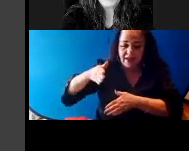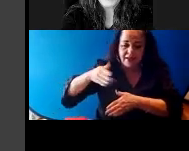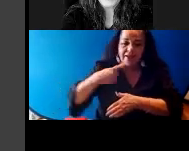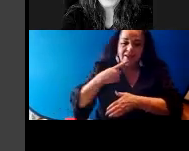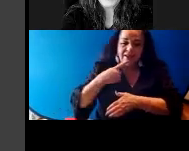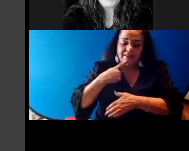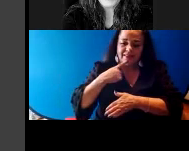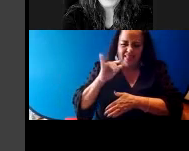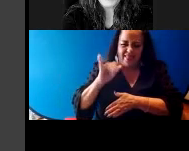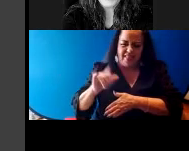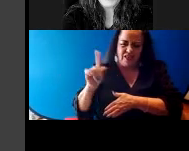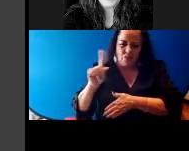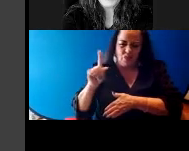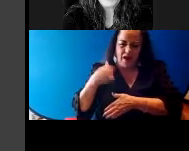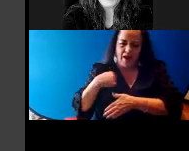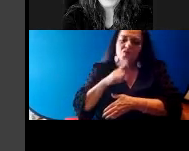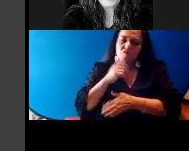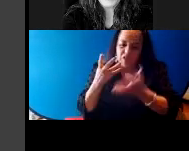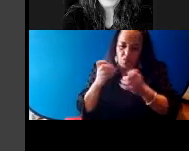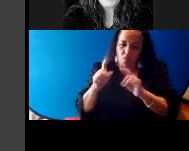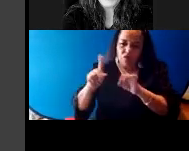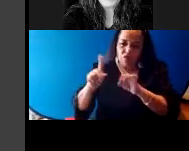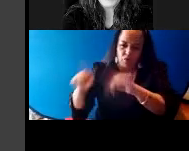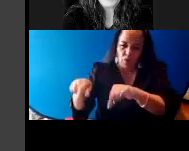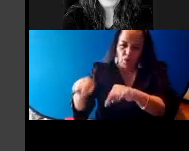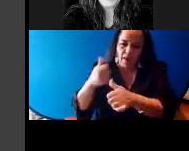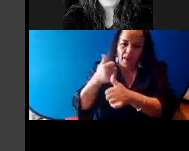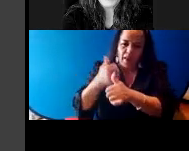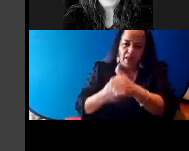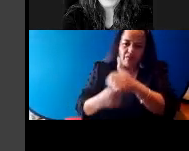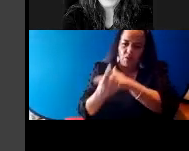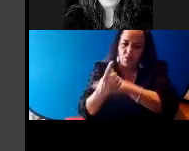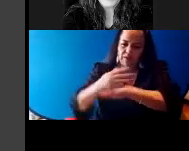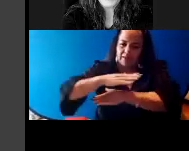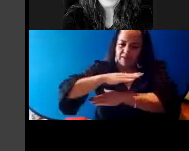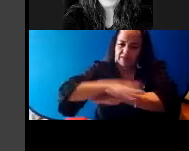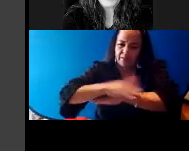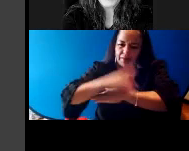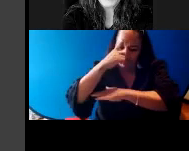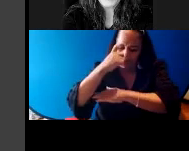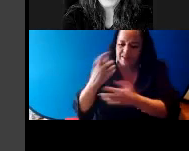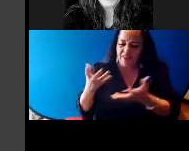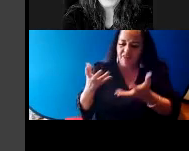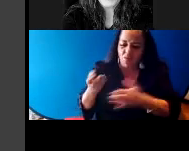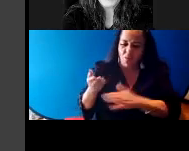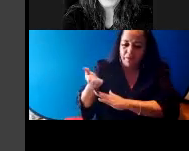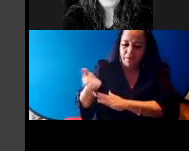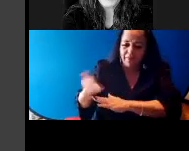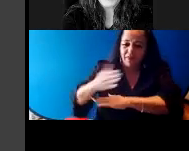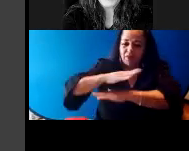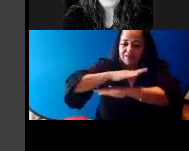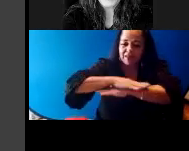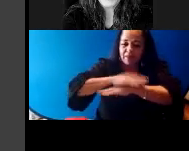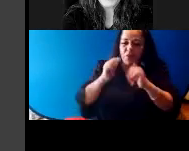where ideally we want to go, where it's everybody's at the table because they want to be at the table, right? There's shared